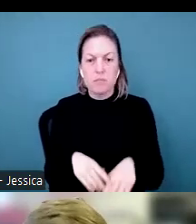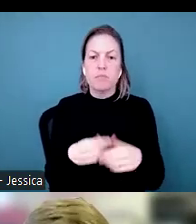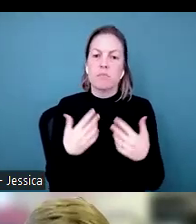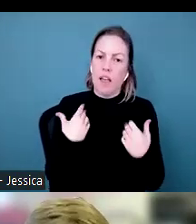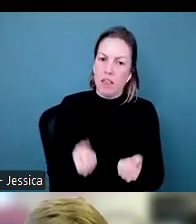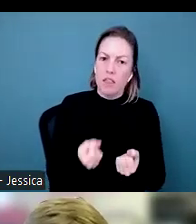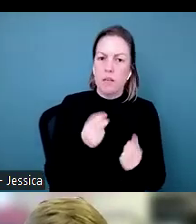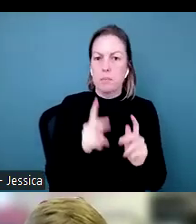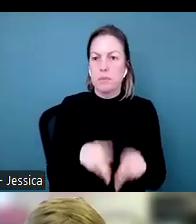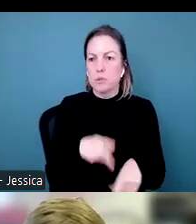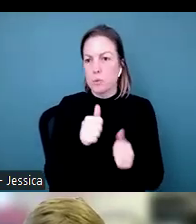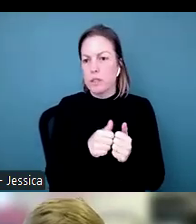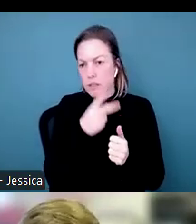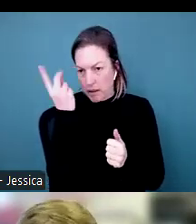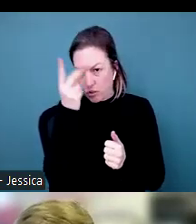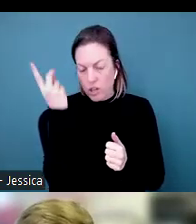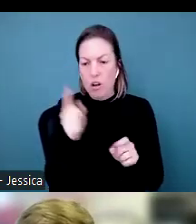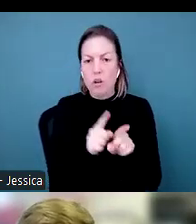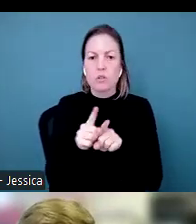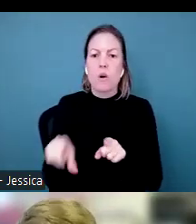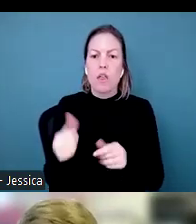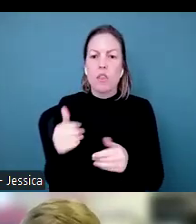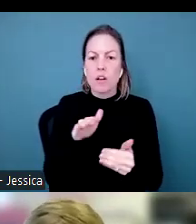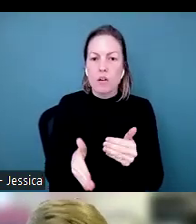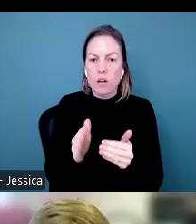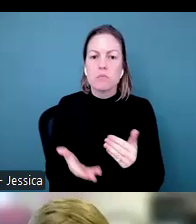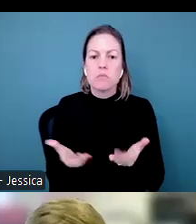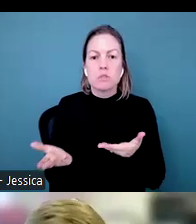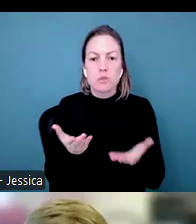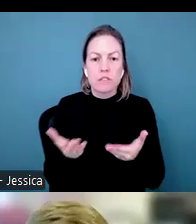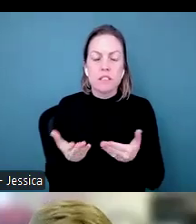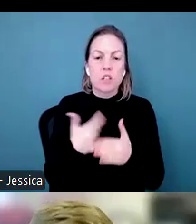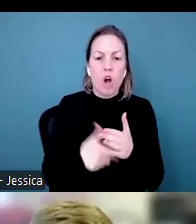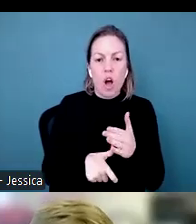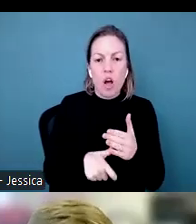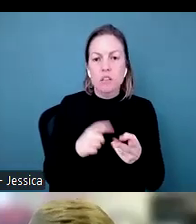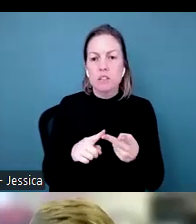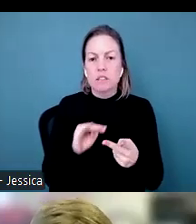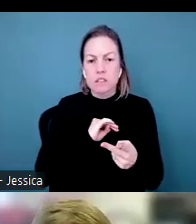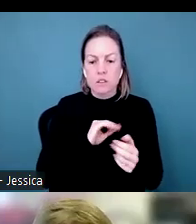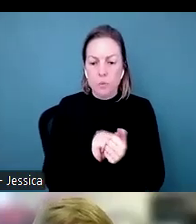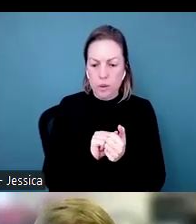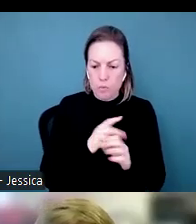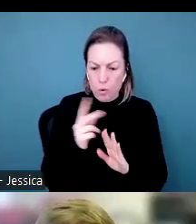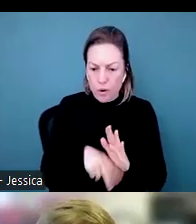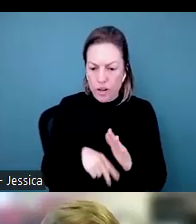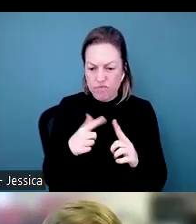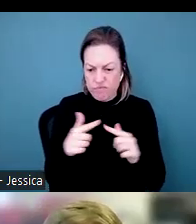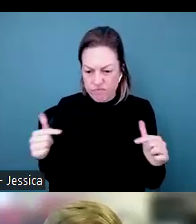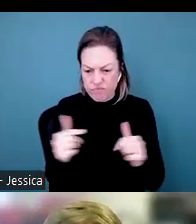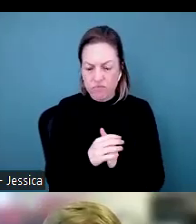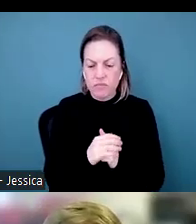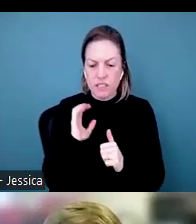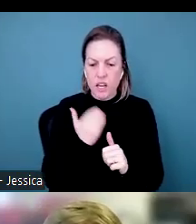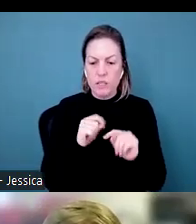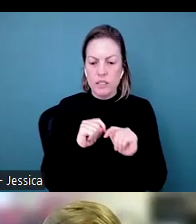also other outcomes like service utilization costs, satisfaction with the programs, etc. Our team really wanted to